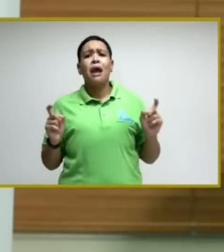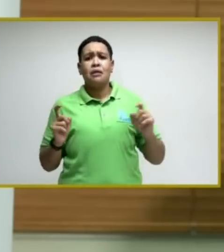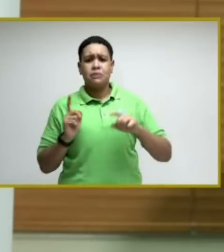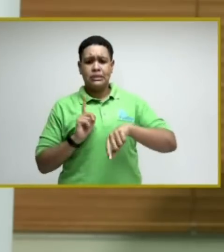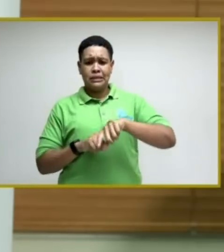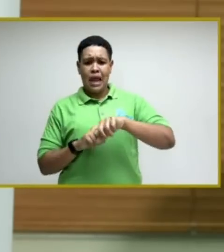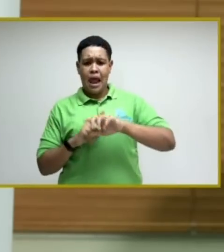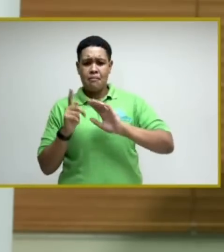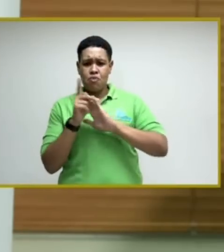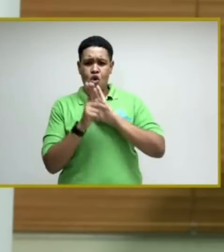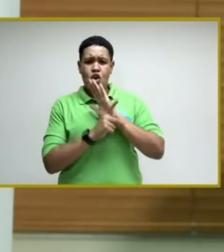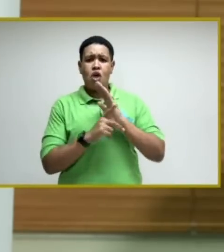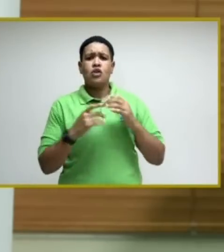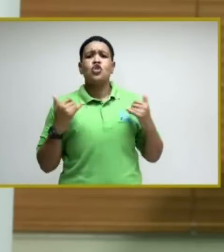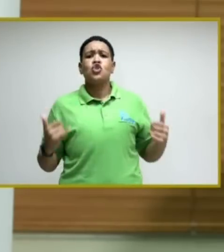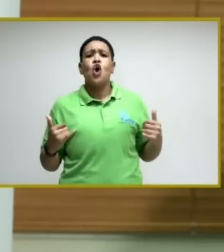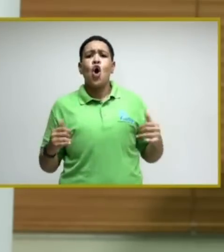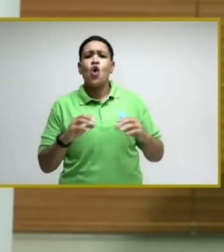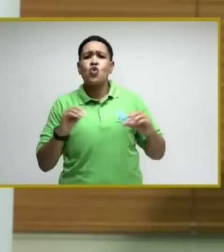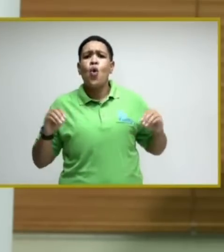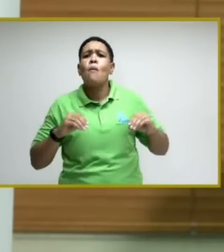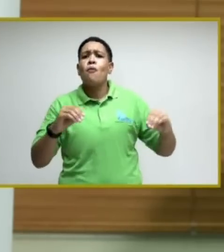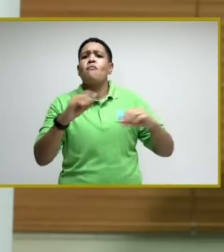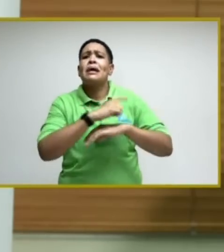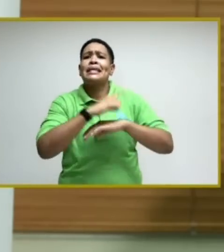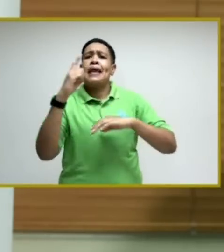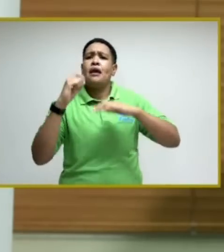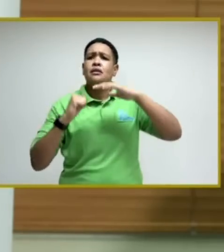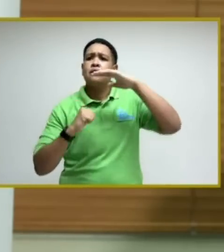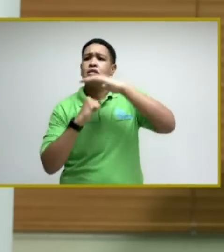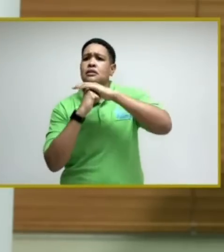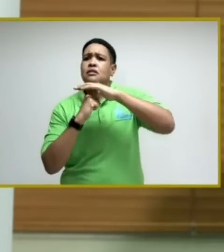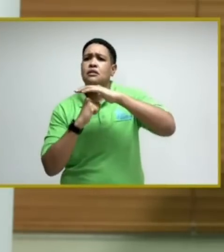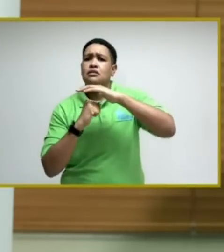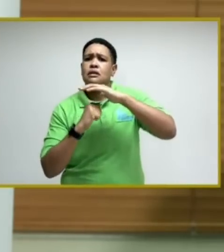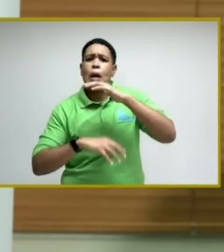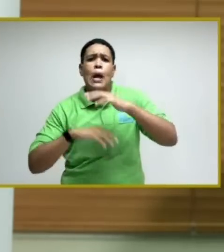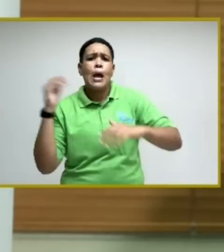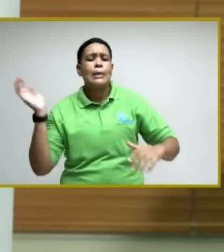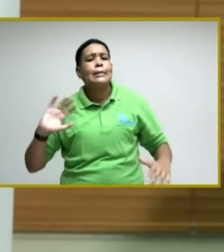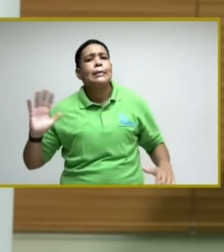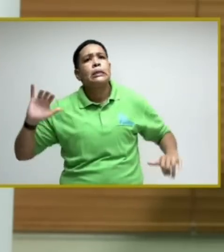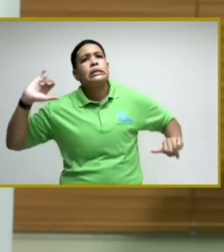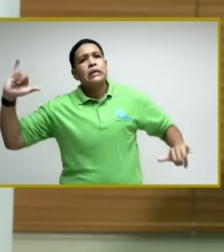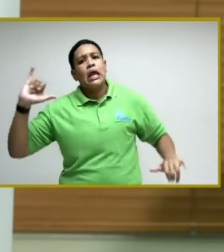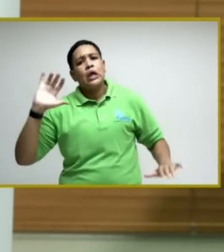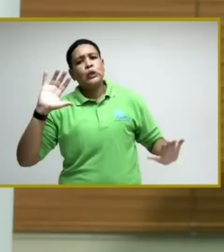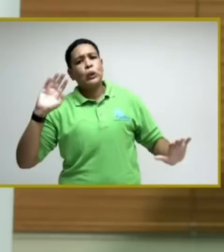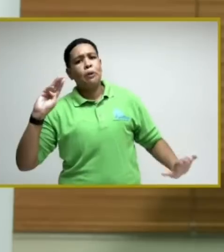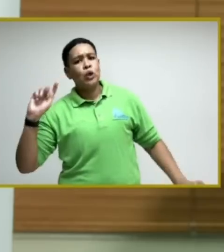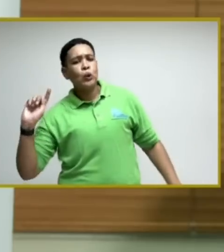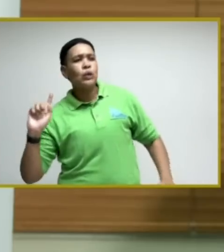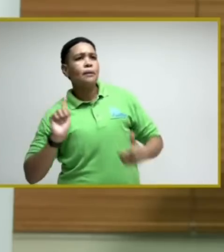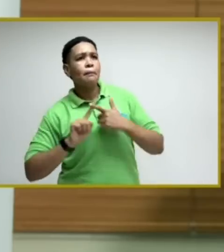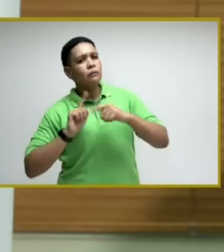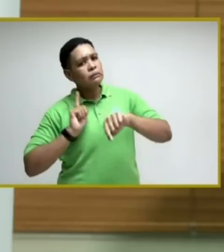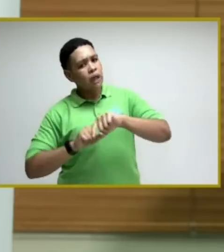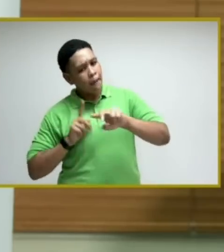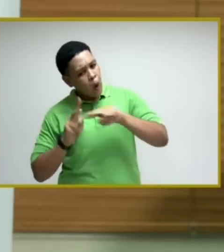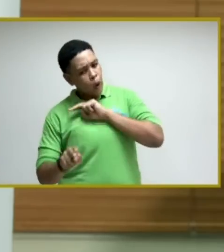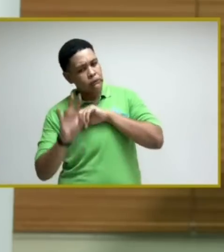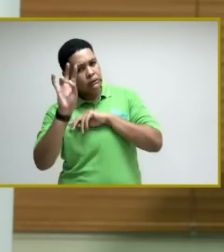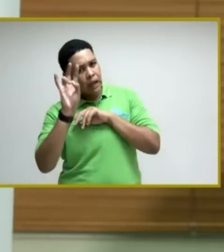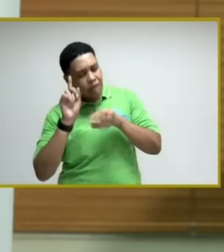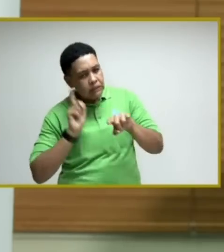no movement days, we think are reaping some rewards. In the last day, for example, we